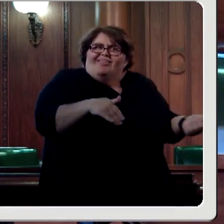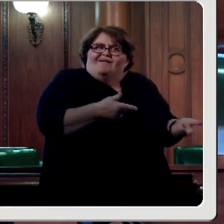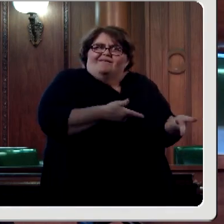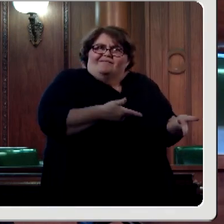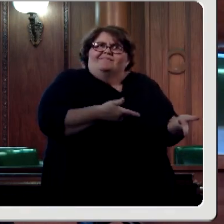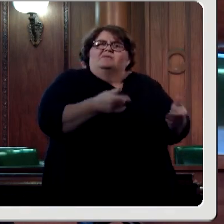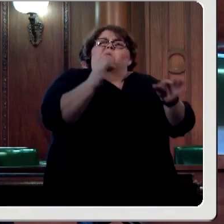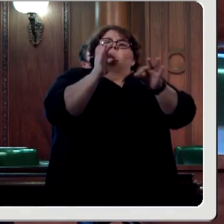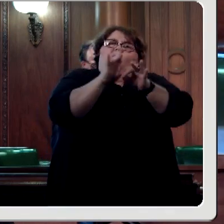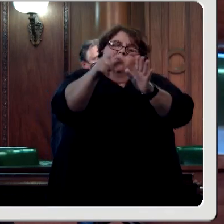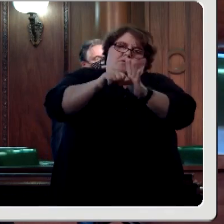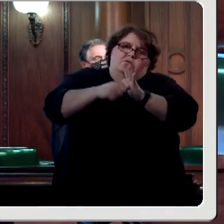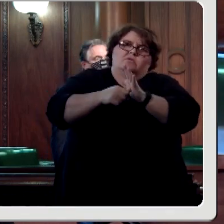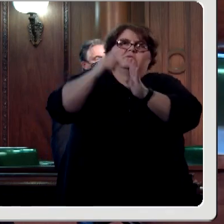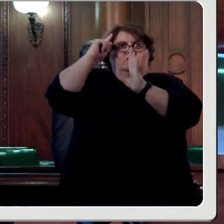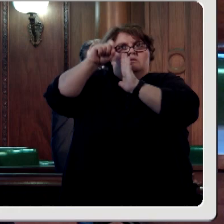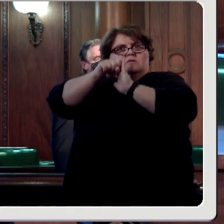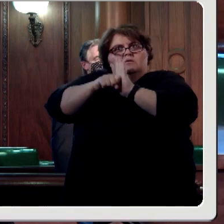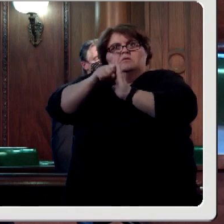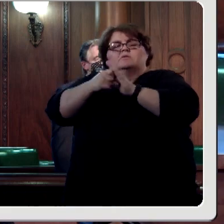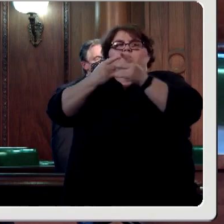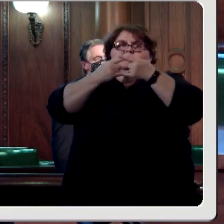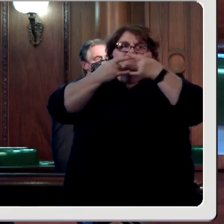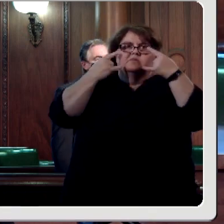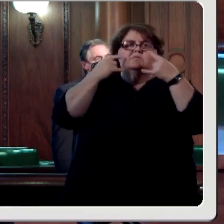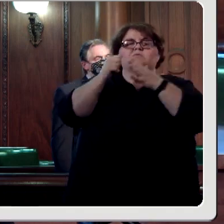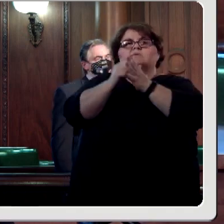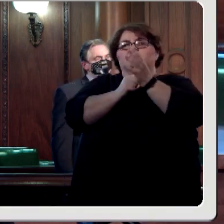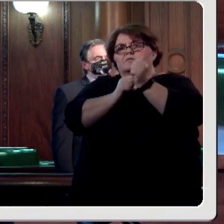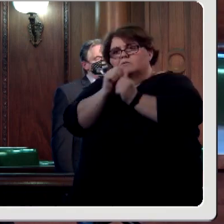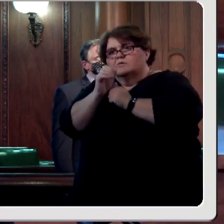be sure that we don't regress in this fight.